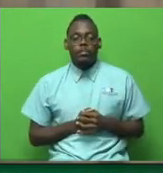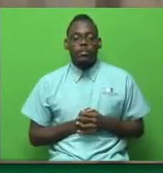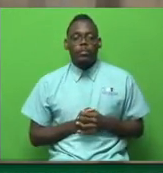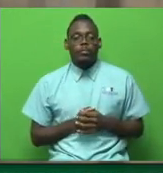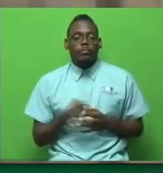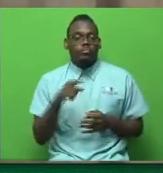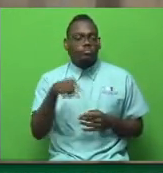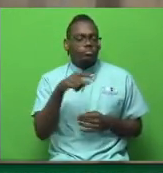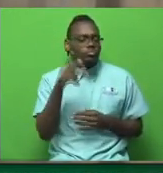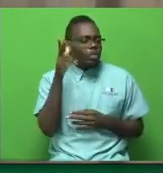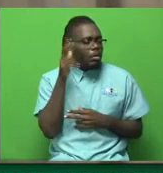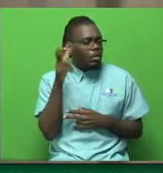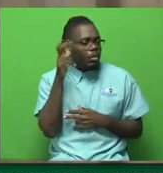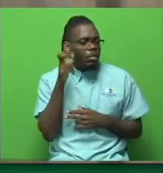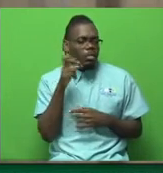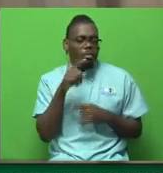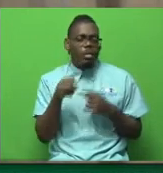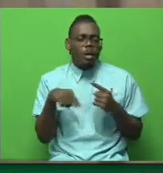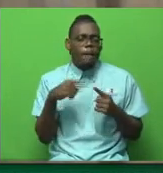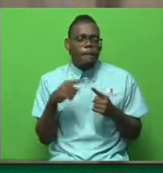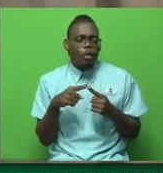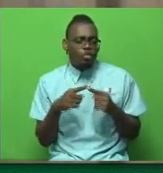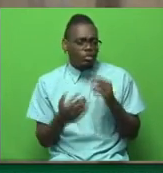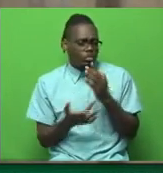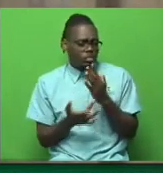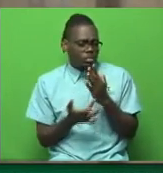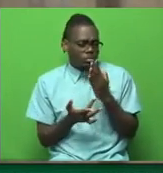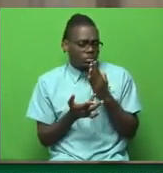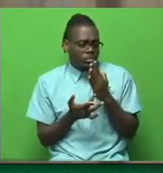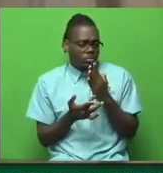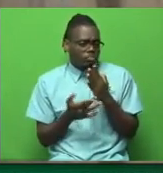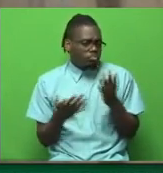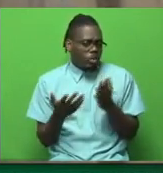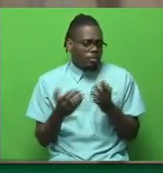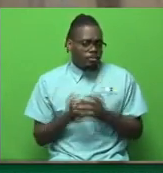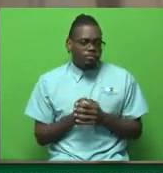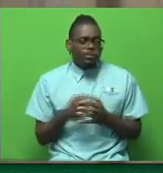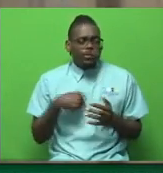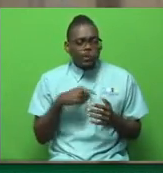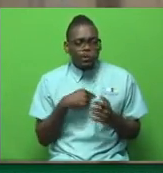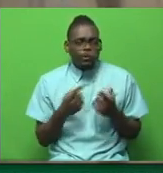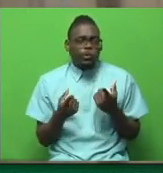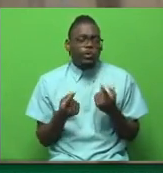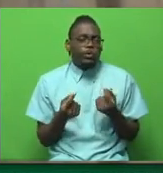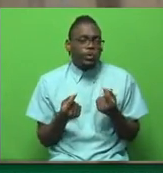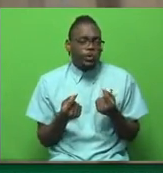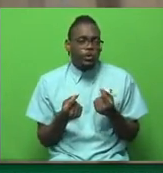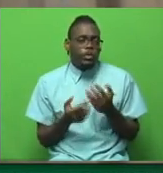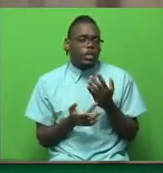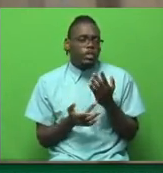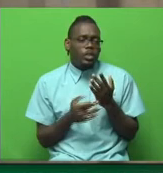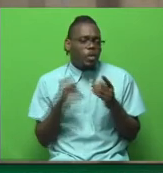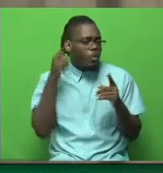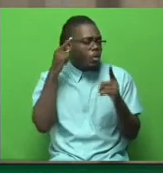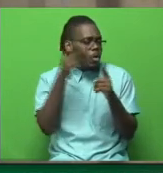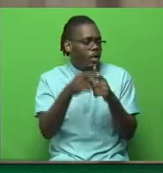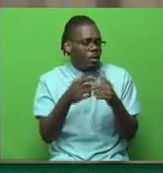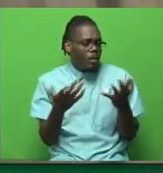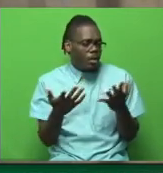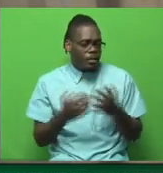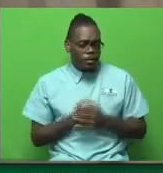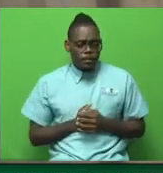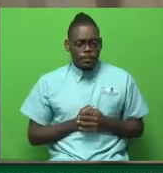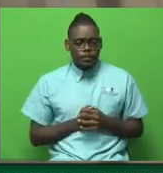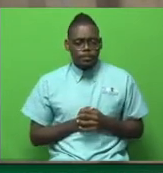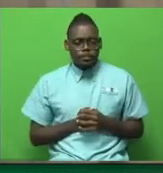the the digital thrust where are we going in the digital highway right the very same government that is